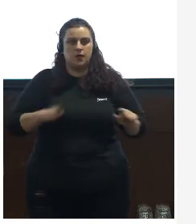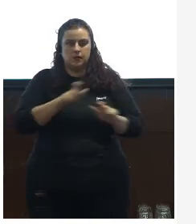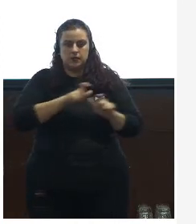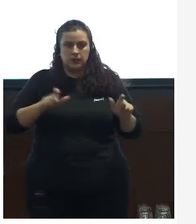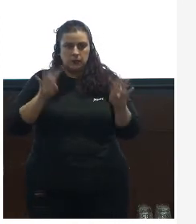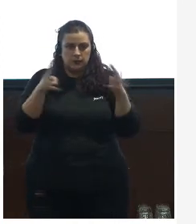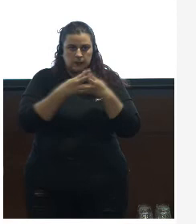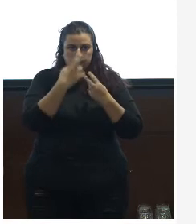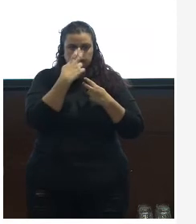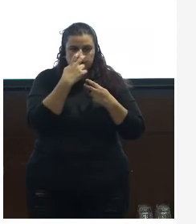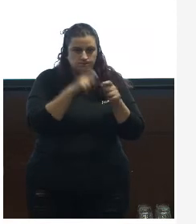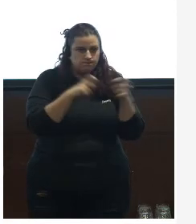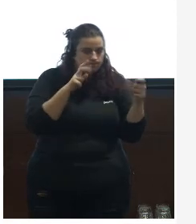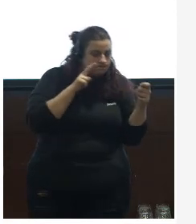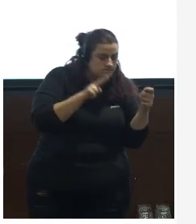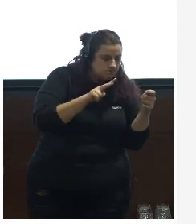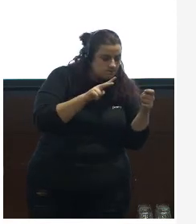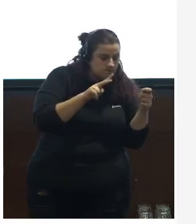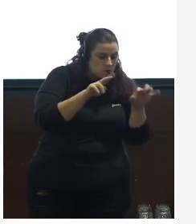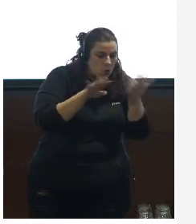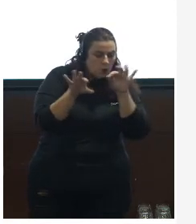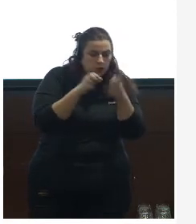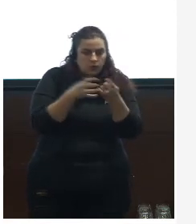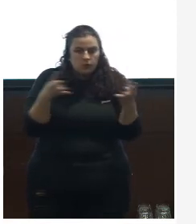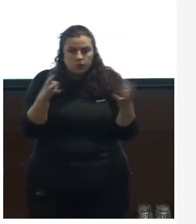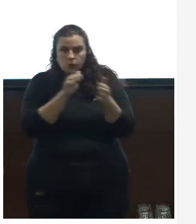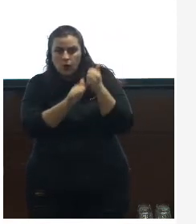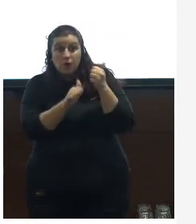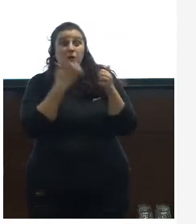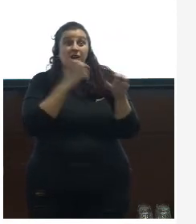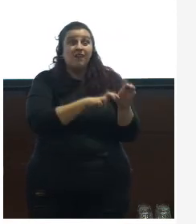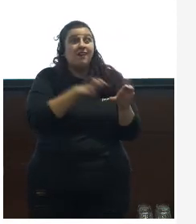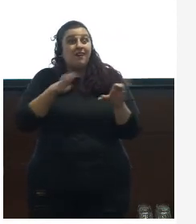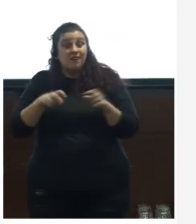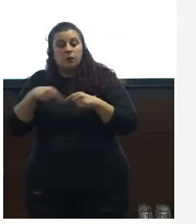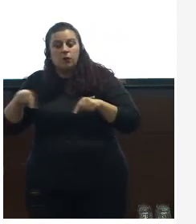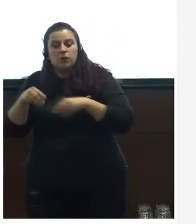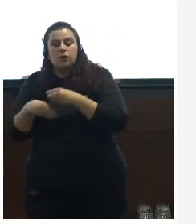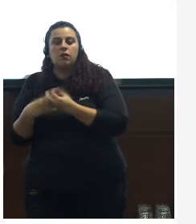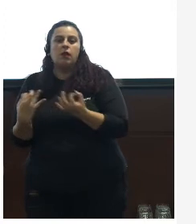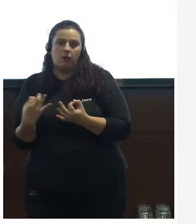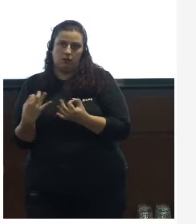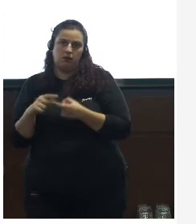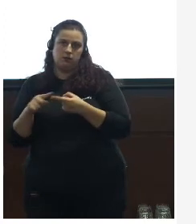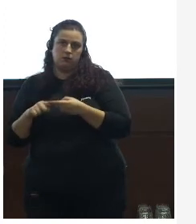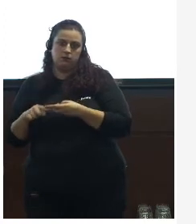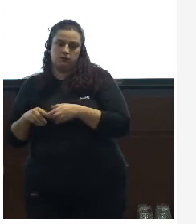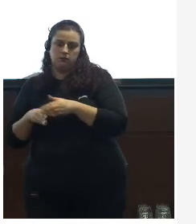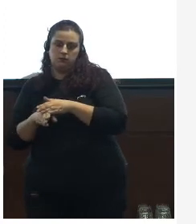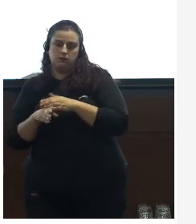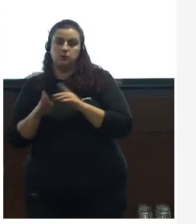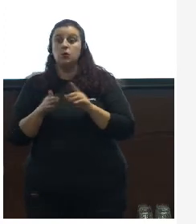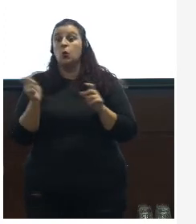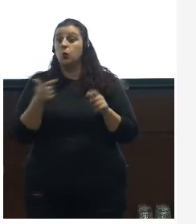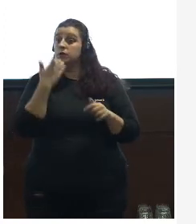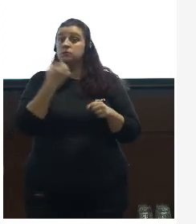each port. So some people just don't. What we find very useful is if we know the customer, we know what their needs are, we know what their